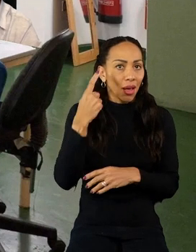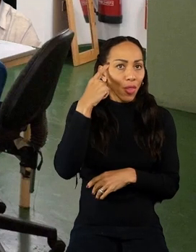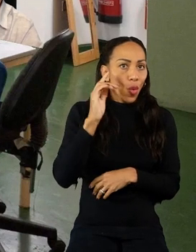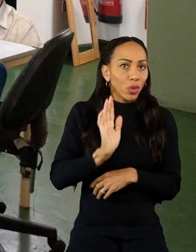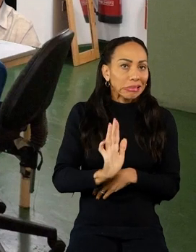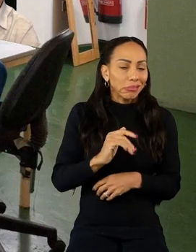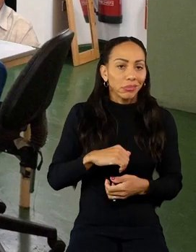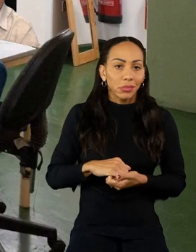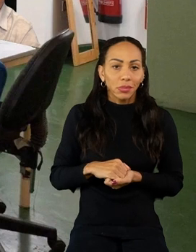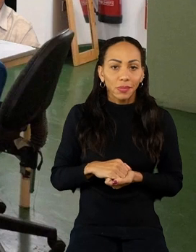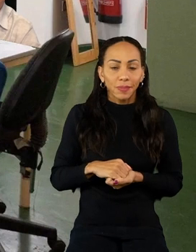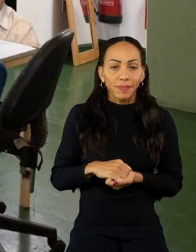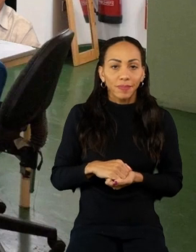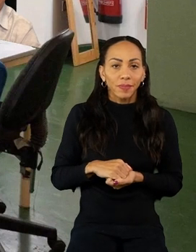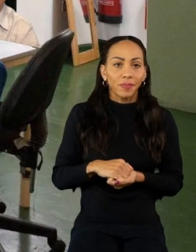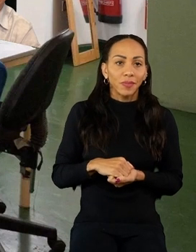do we feel?